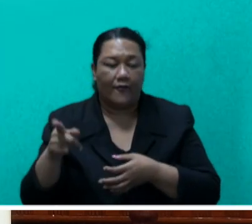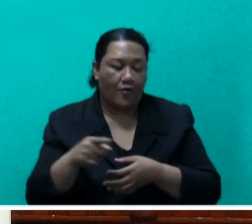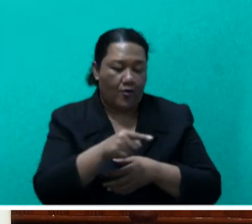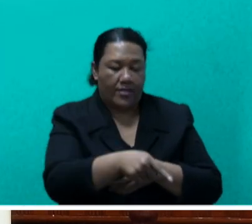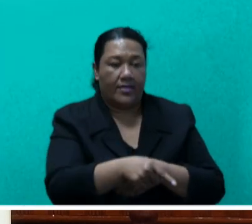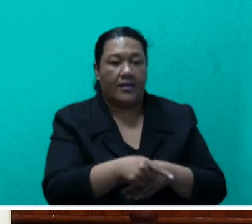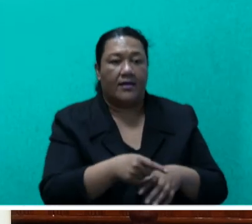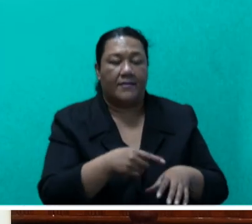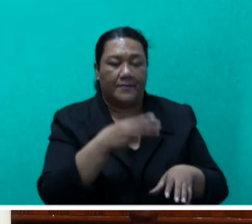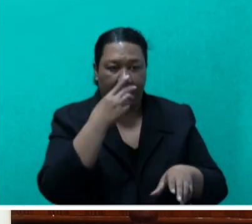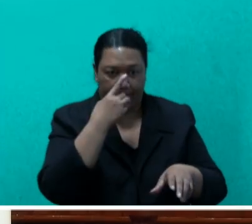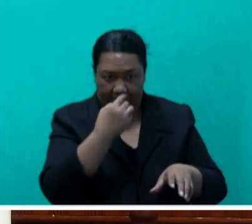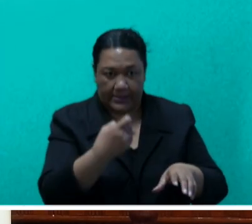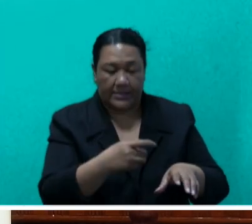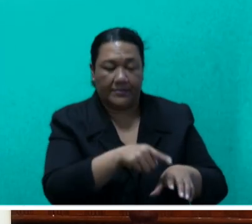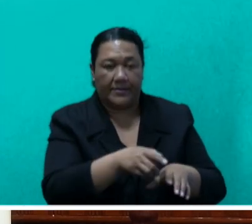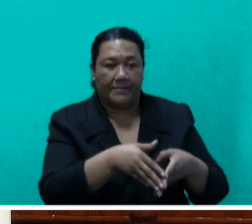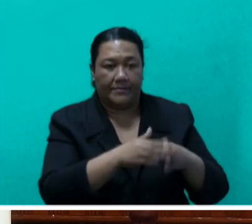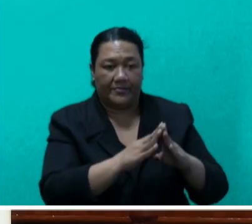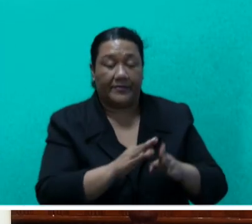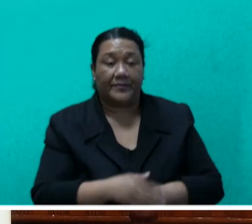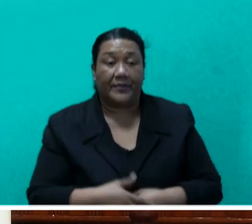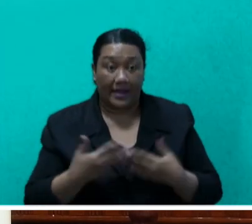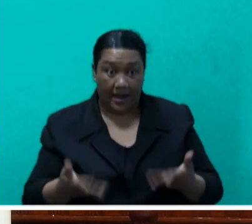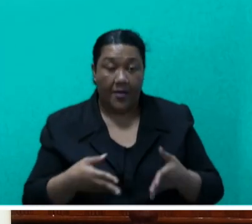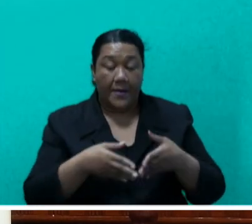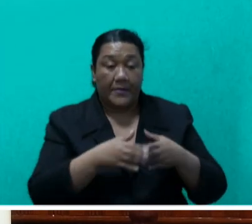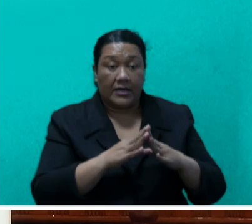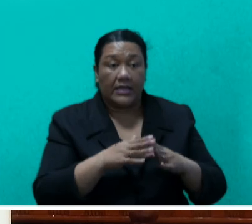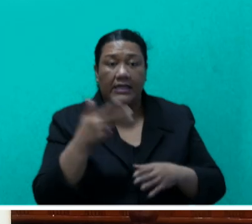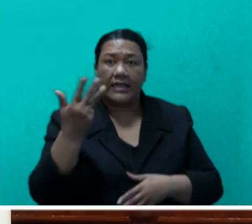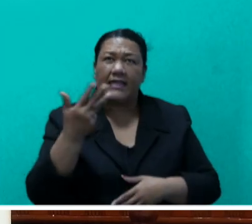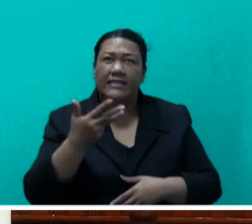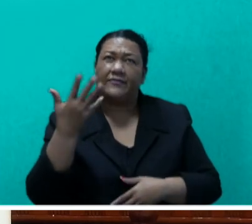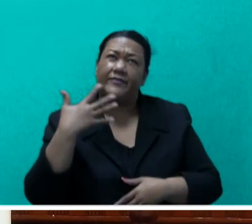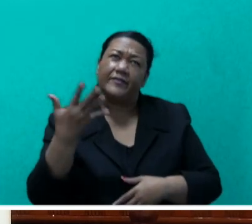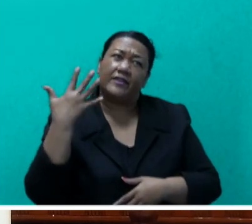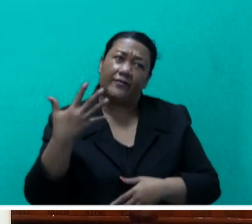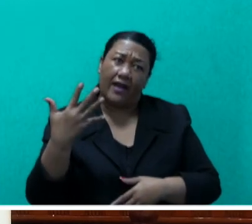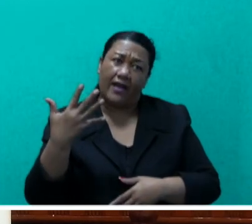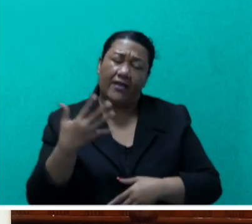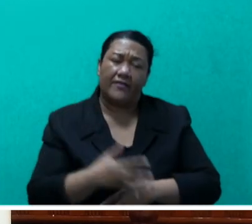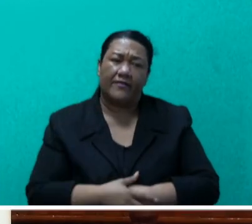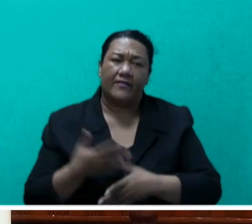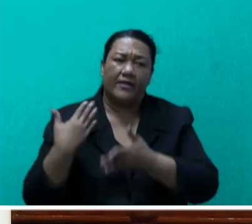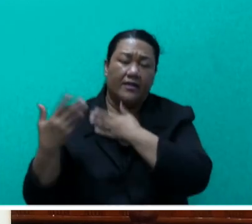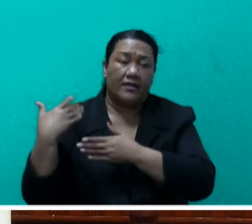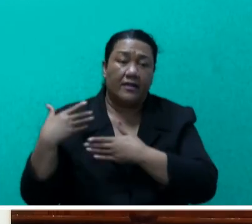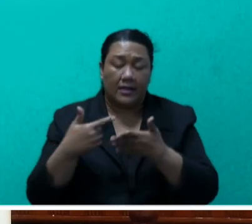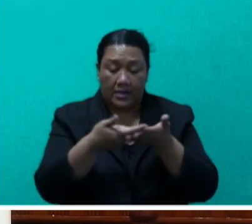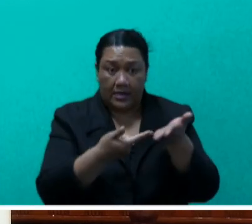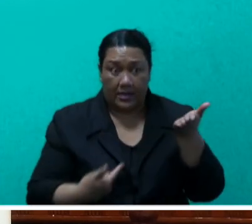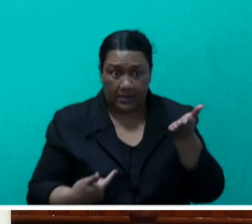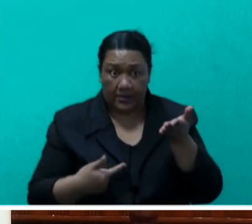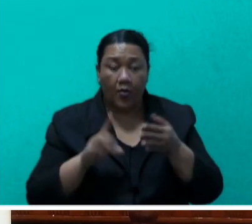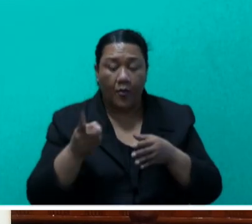the building of the current museum in 1955, the museum lease space